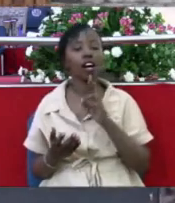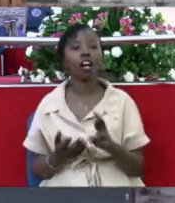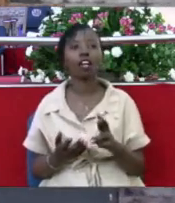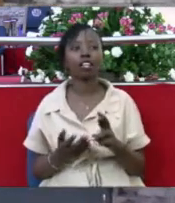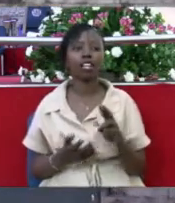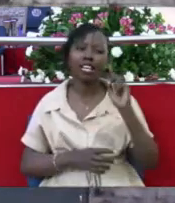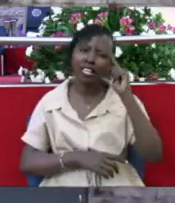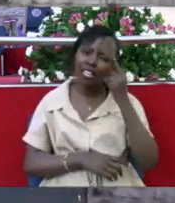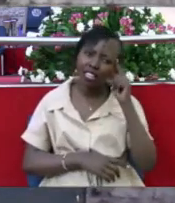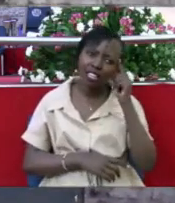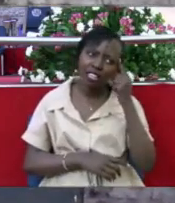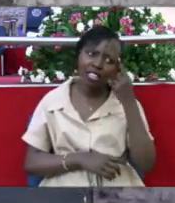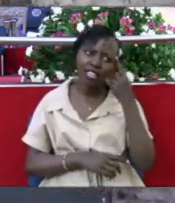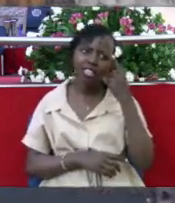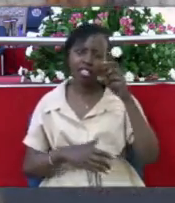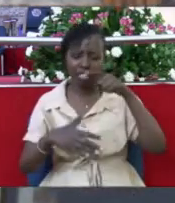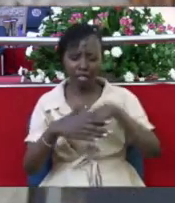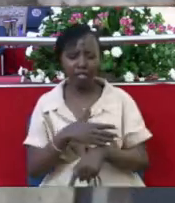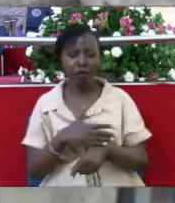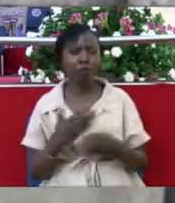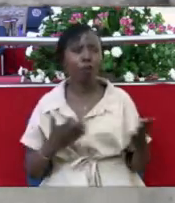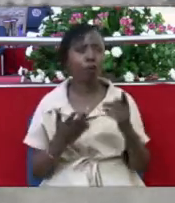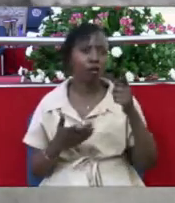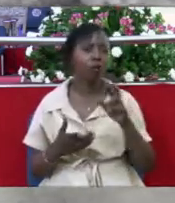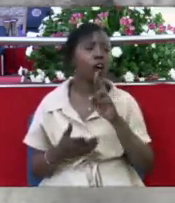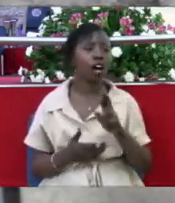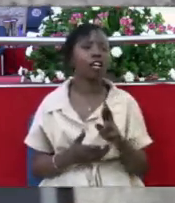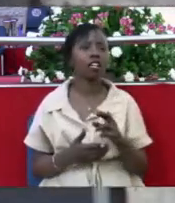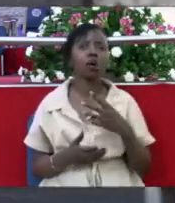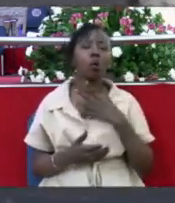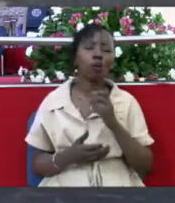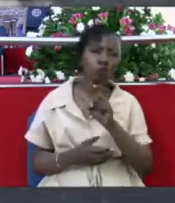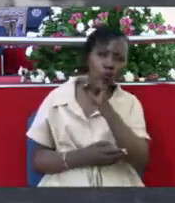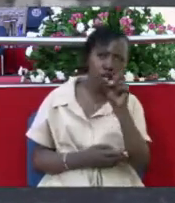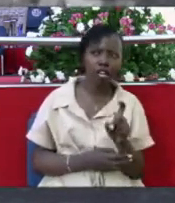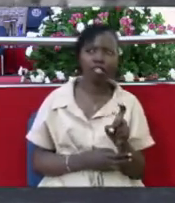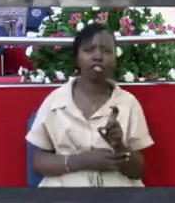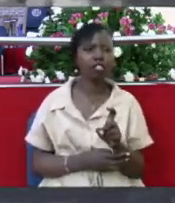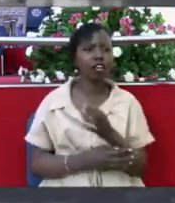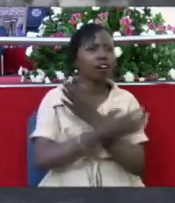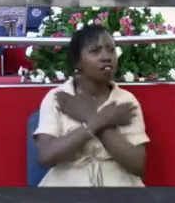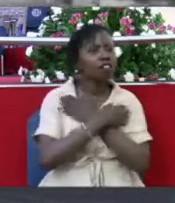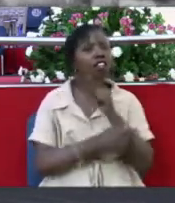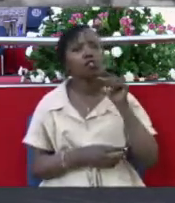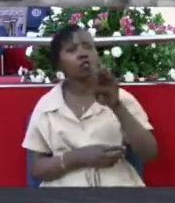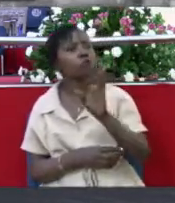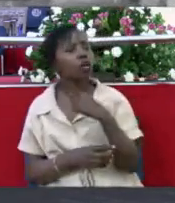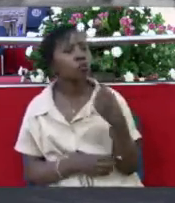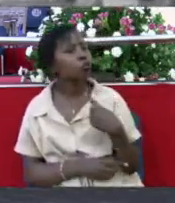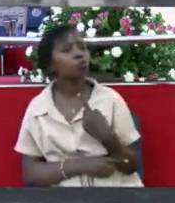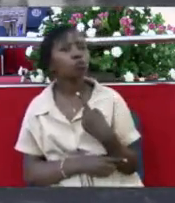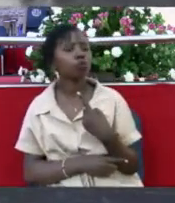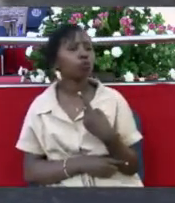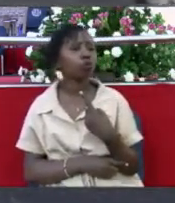kusudia hali ambapo ama mahali ambapo unapoishi. I want to ask you a question. Kuulize. Who are your friends? Rafiki zako ni nani?